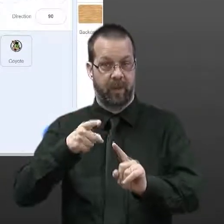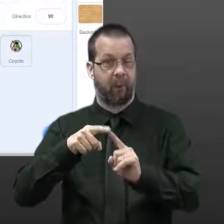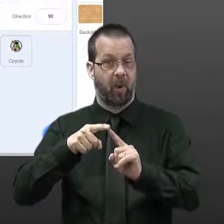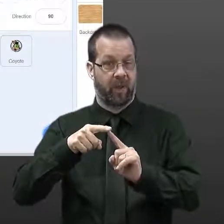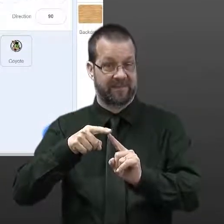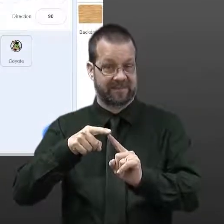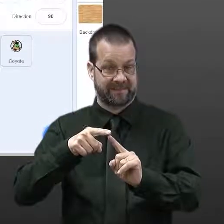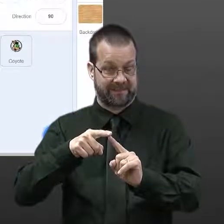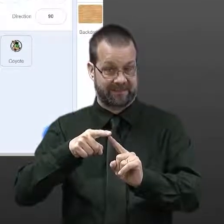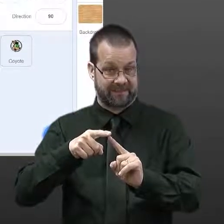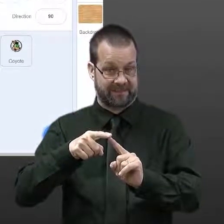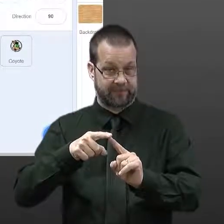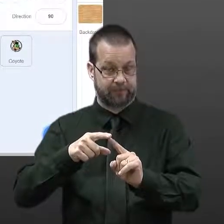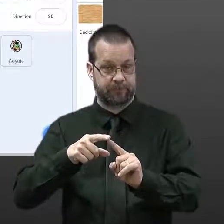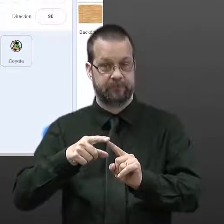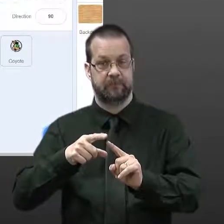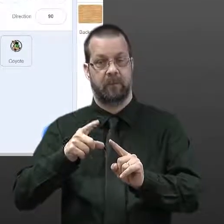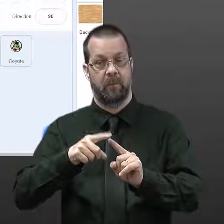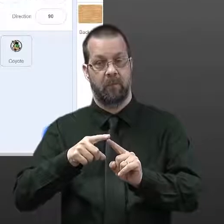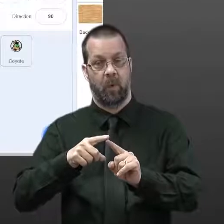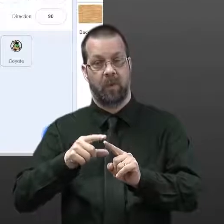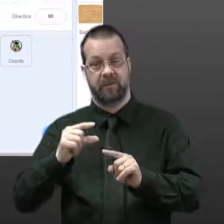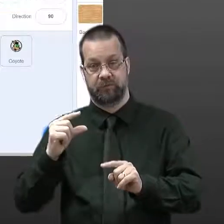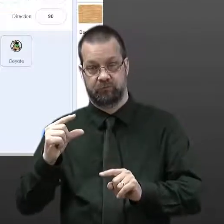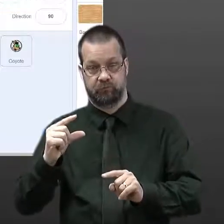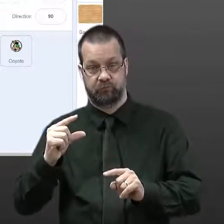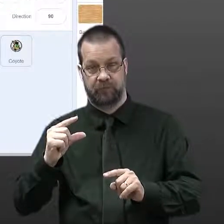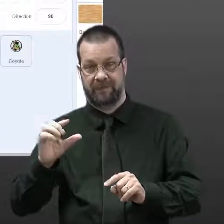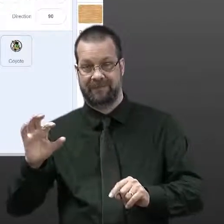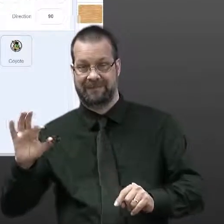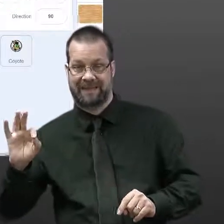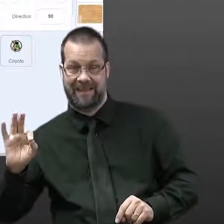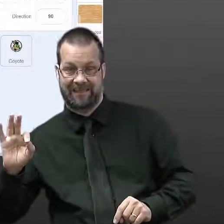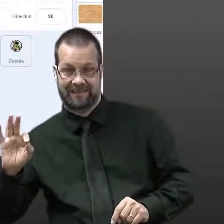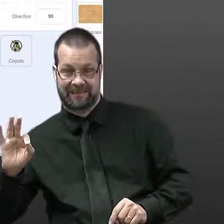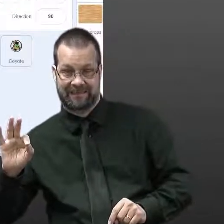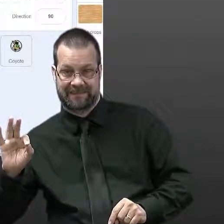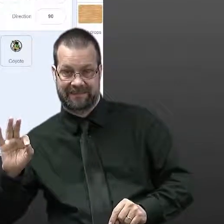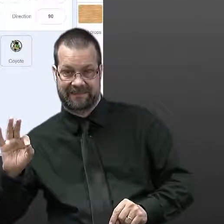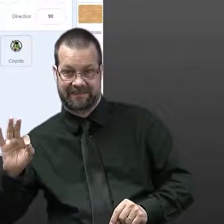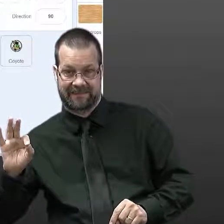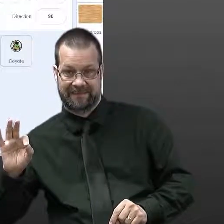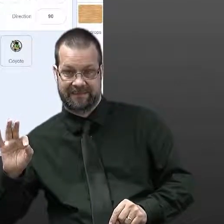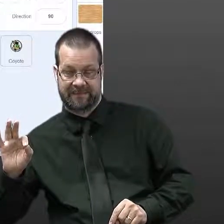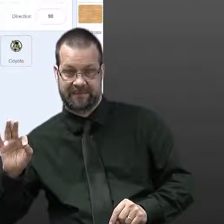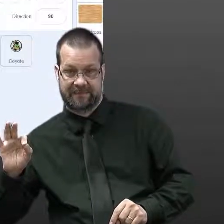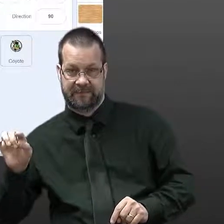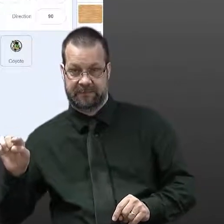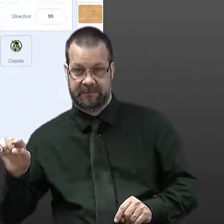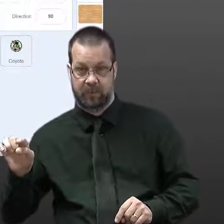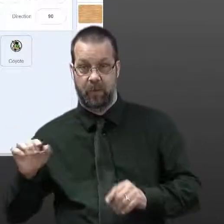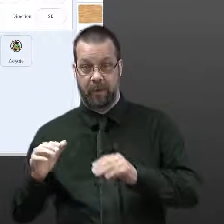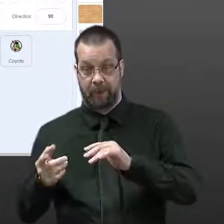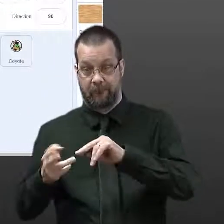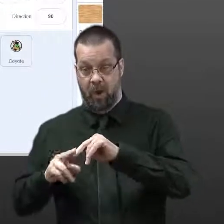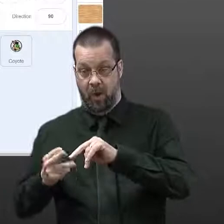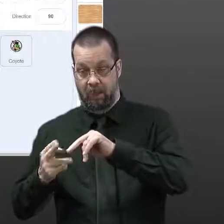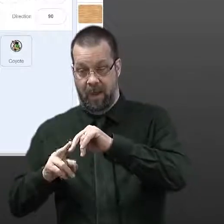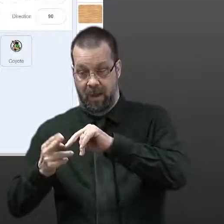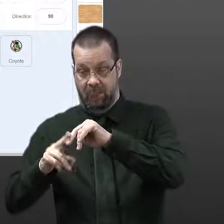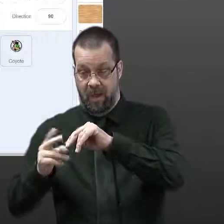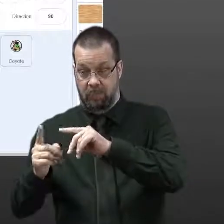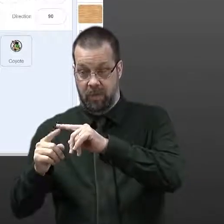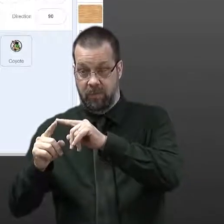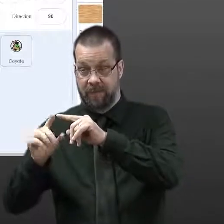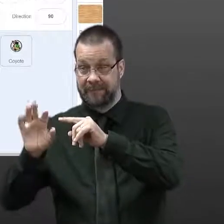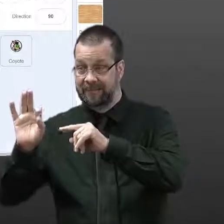points. And we're going to check to see if our points are greater than 9. So once they become greater than 9, then